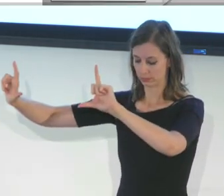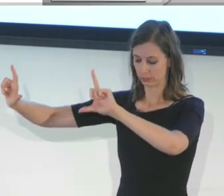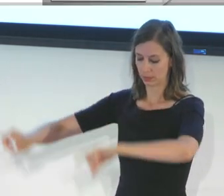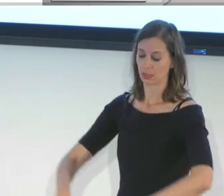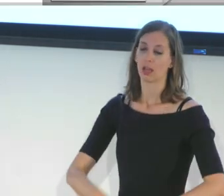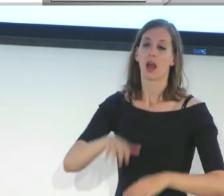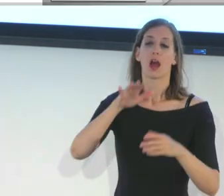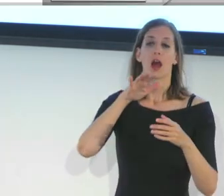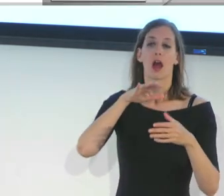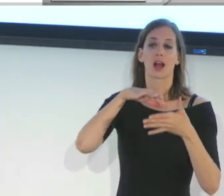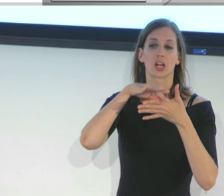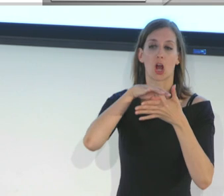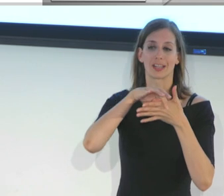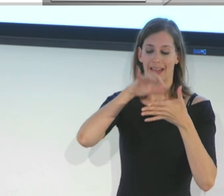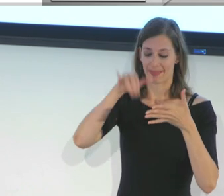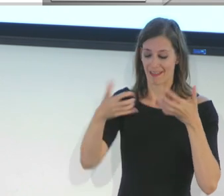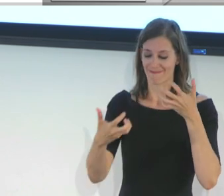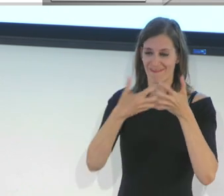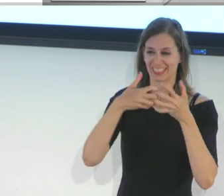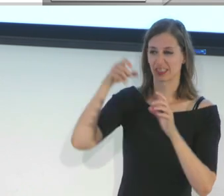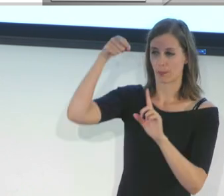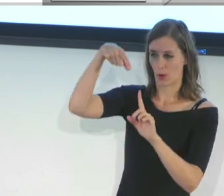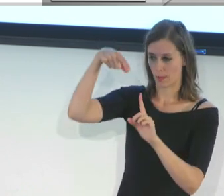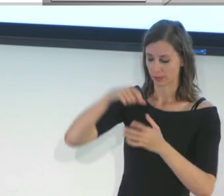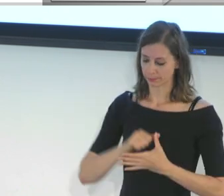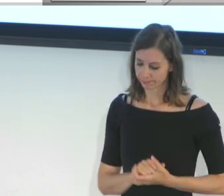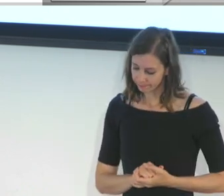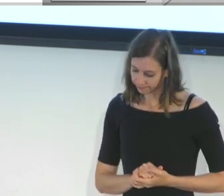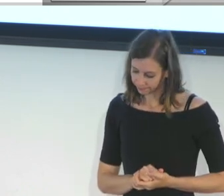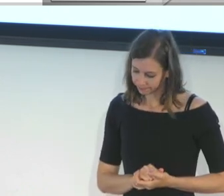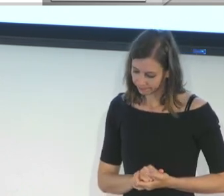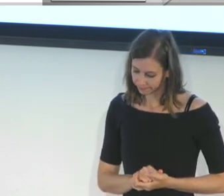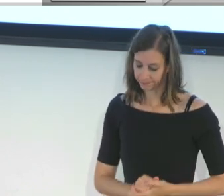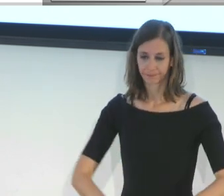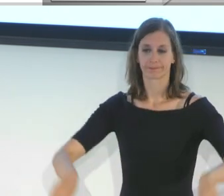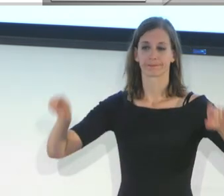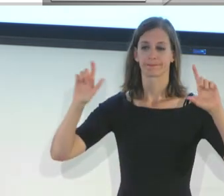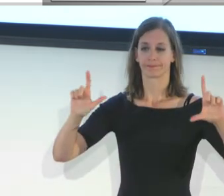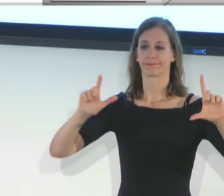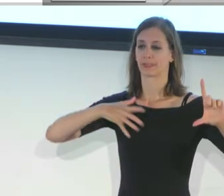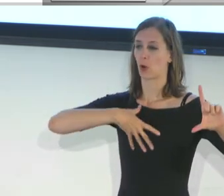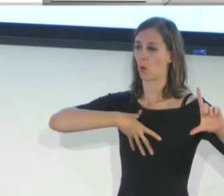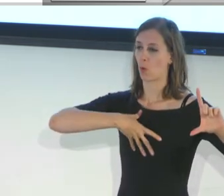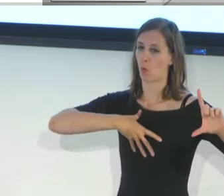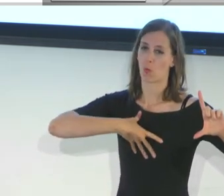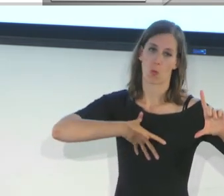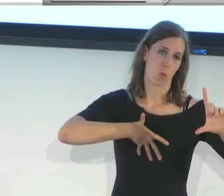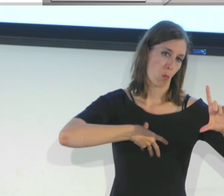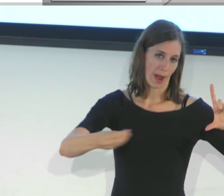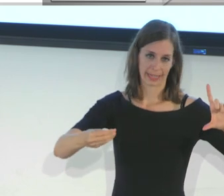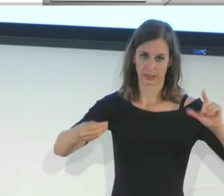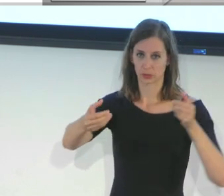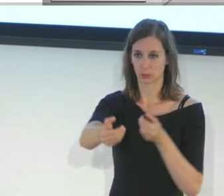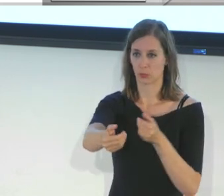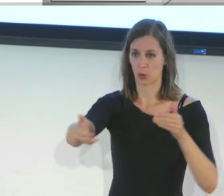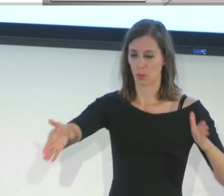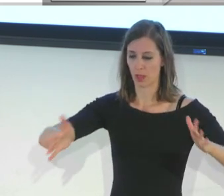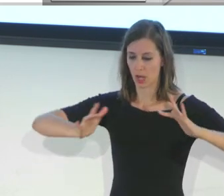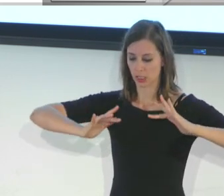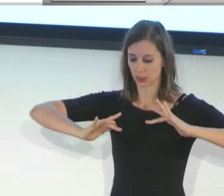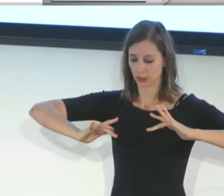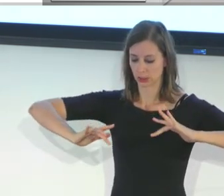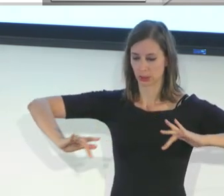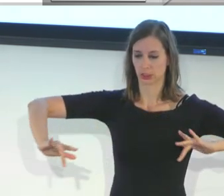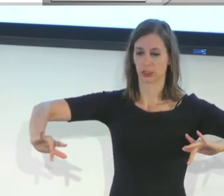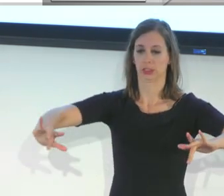content that would fit this prompt. On one side, it is a stark white room. The gallery is very minimal. On